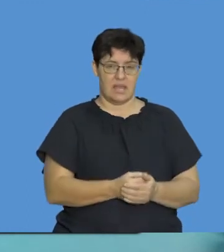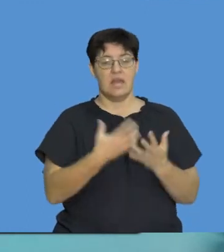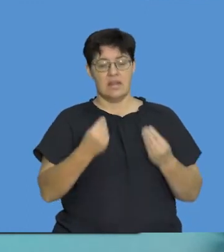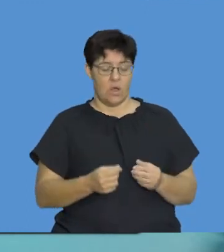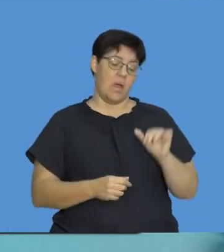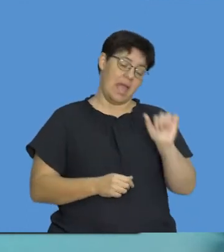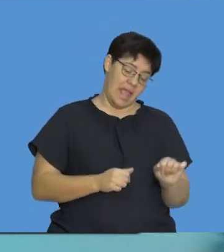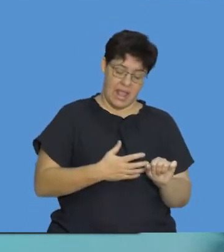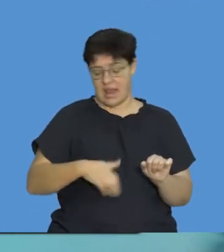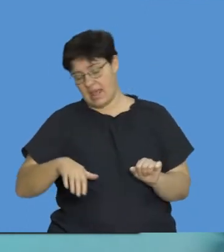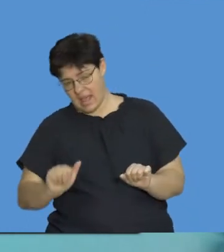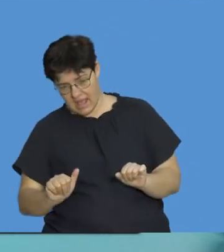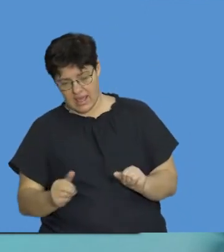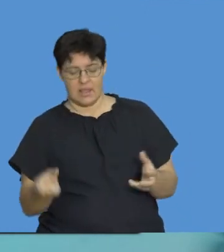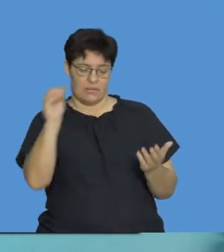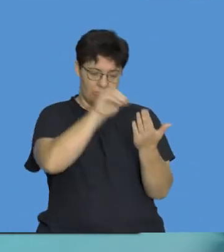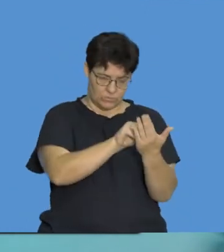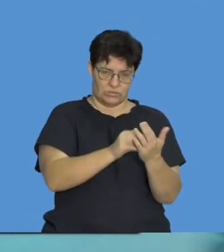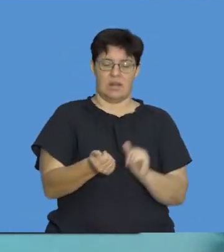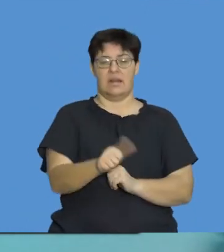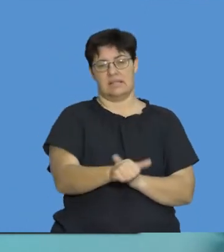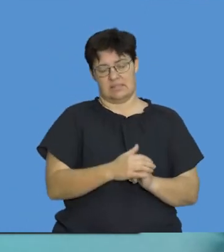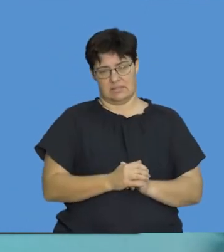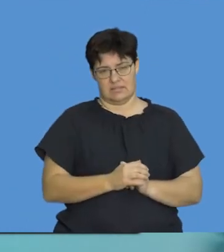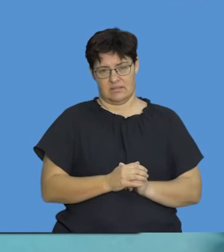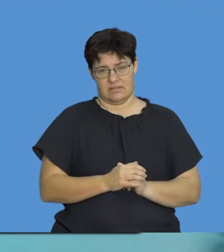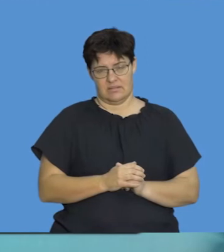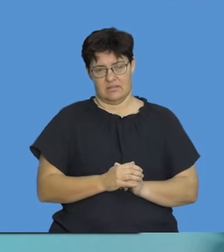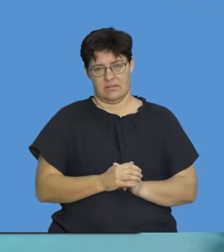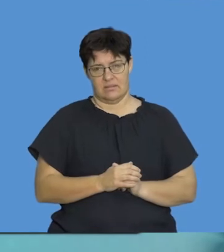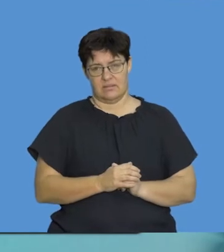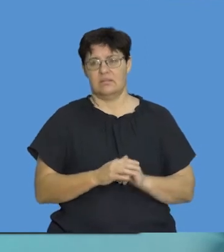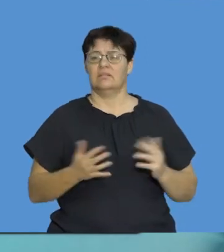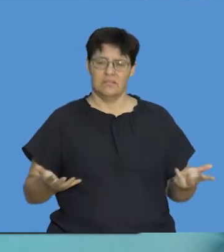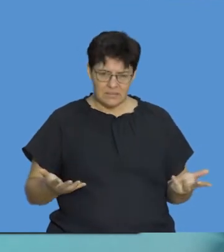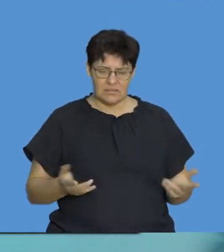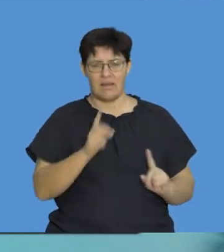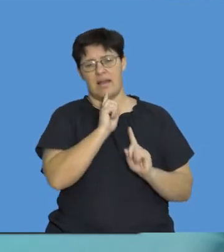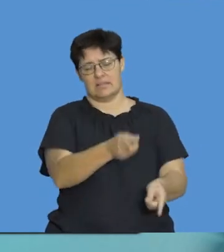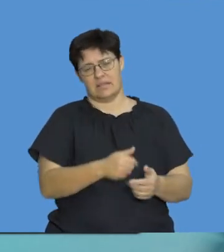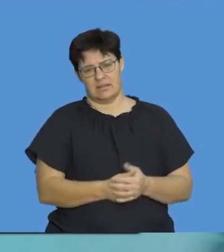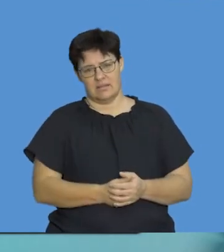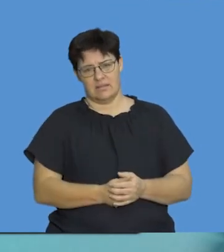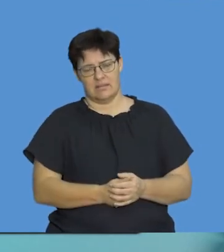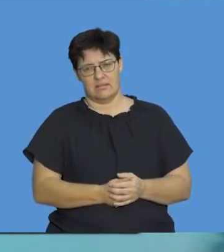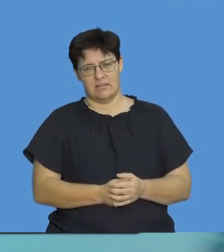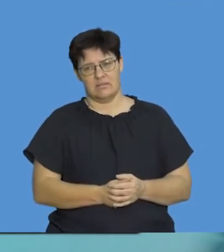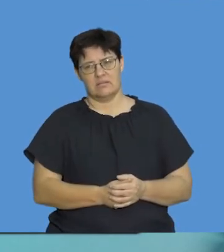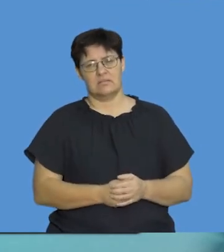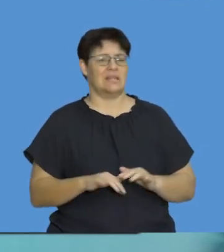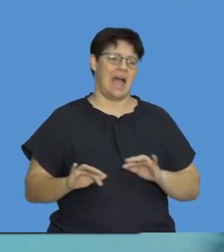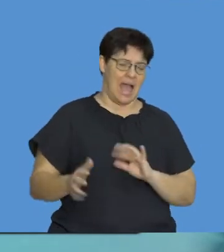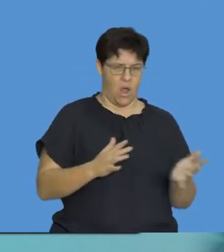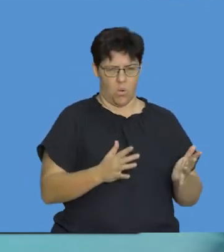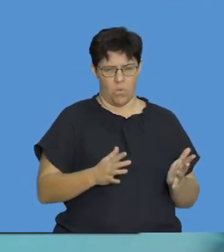times the a and the a, you write it next to the answer you got initially. And that becomes your answer. So that's just one of the ways